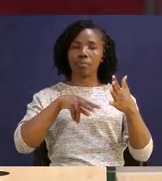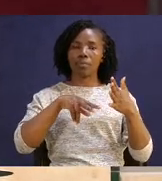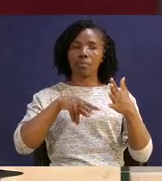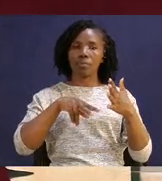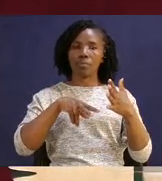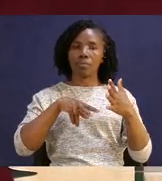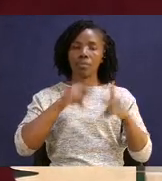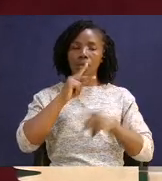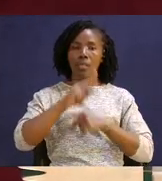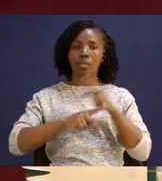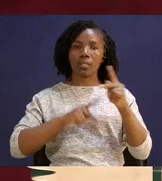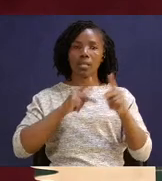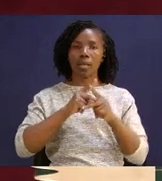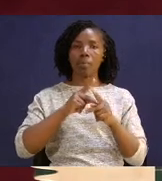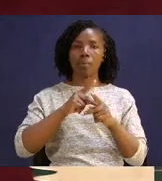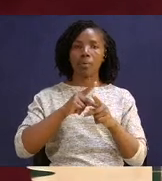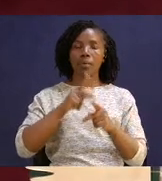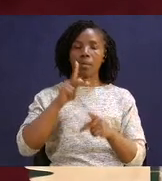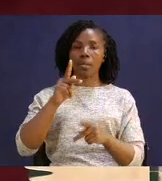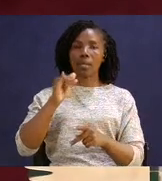New King James Version.